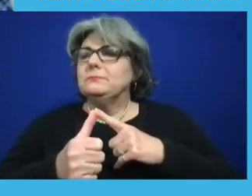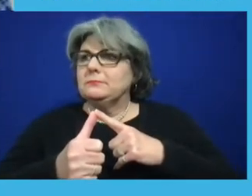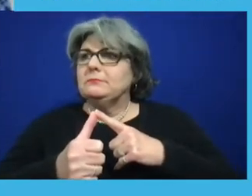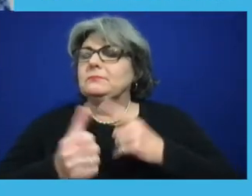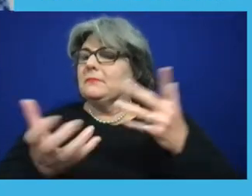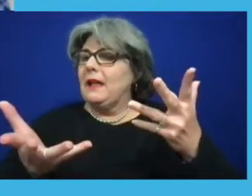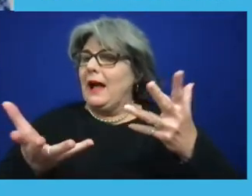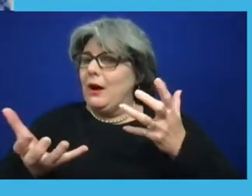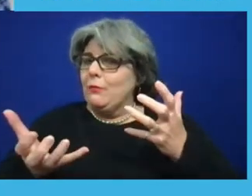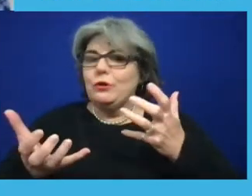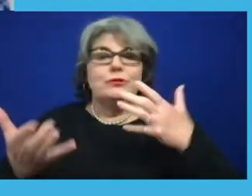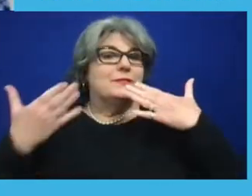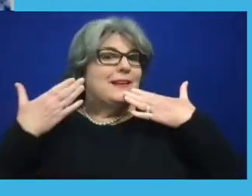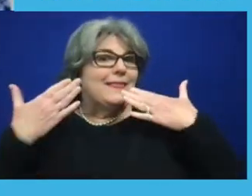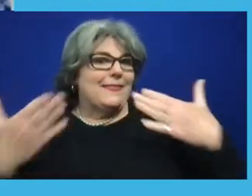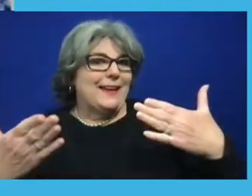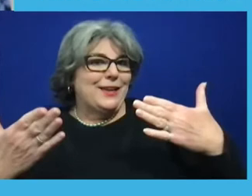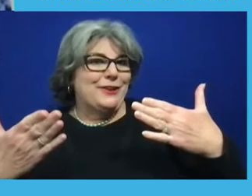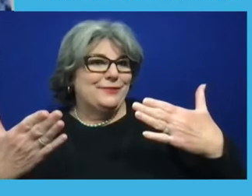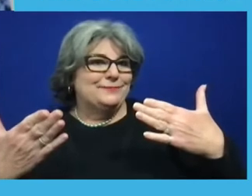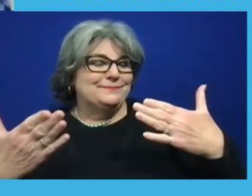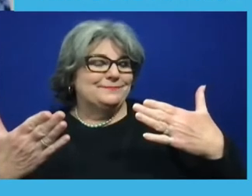I want, first of all,